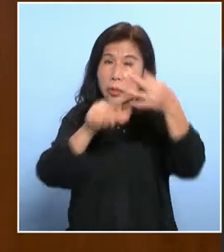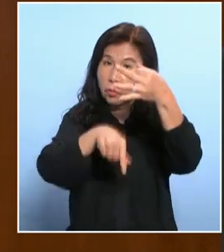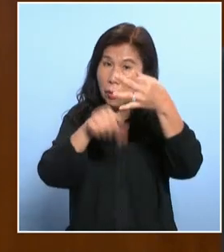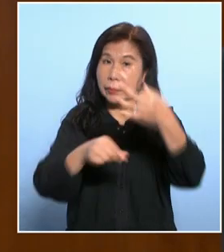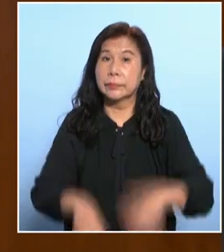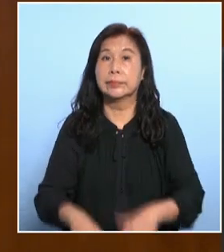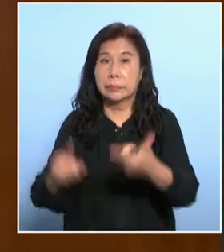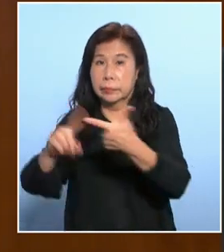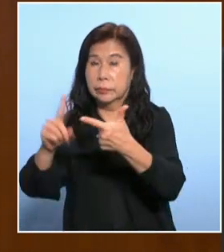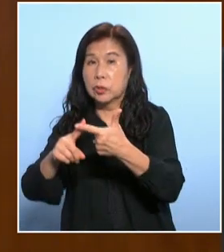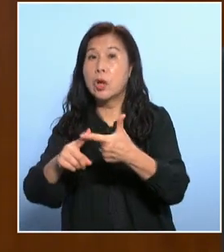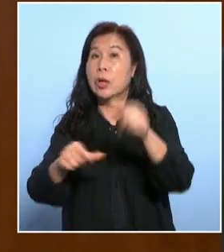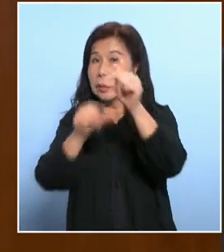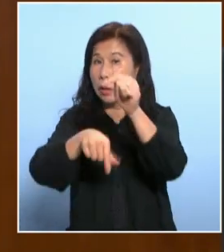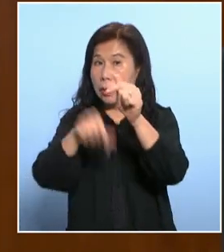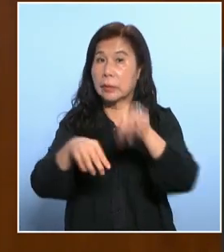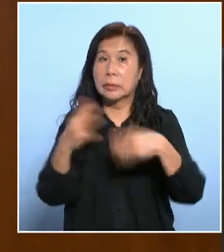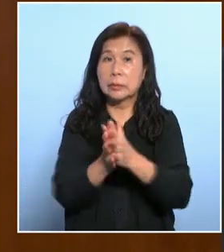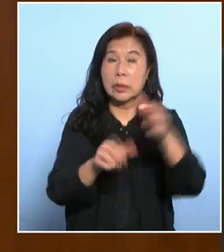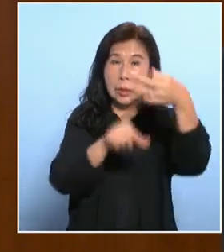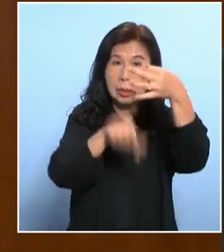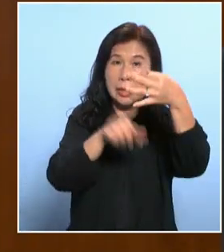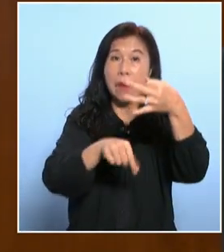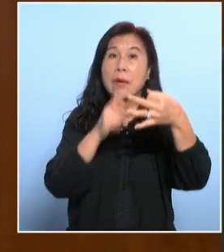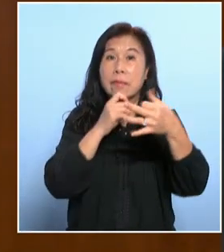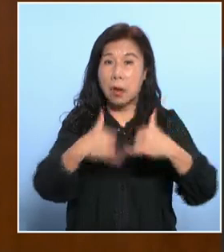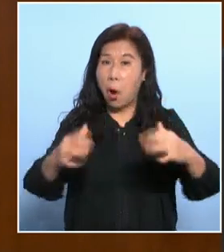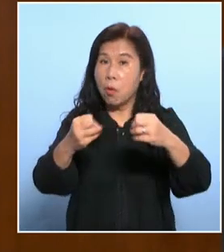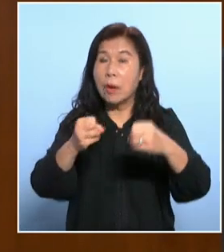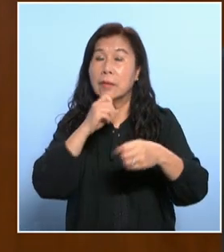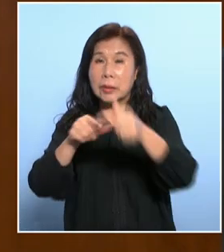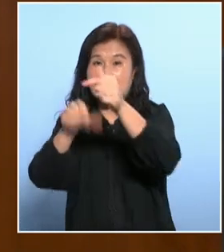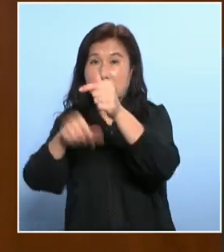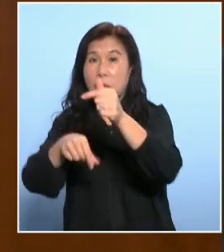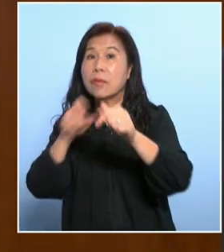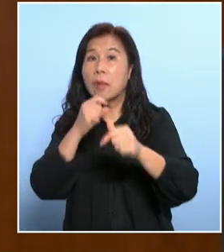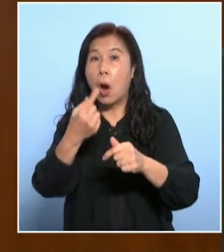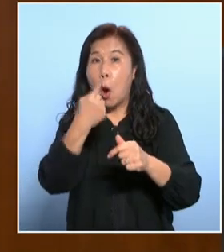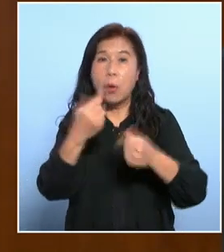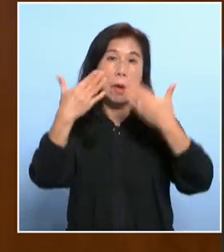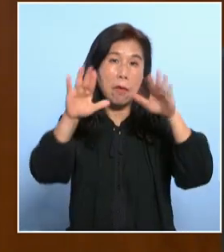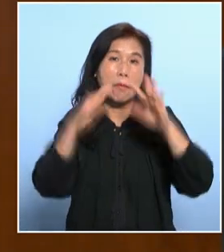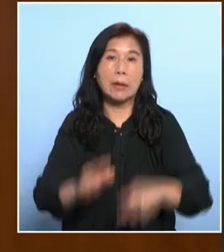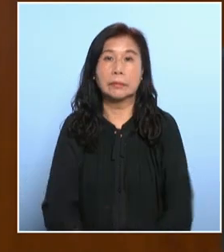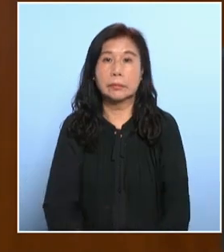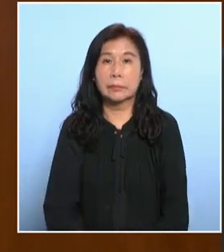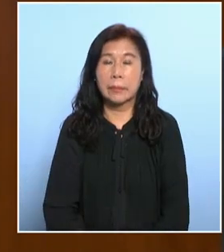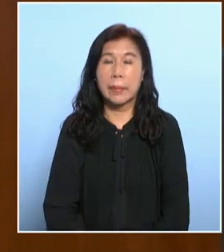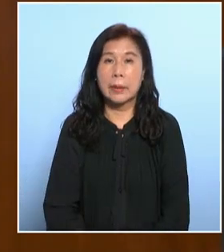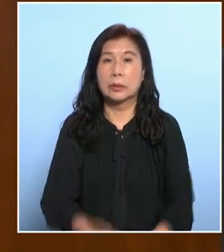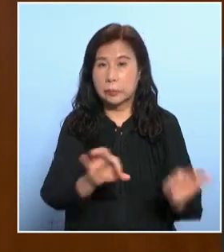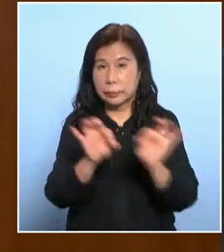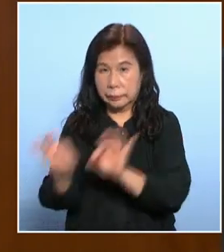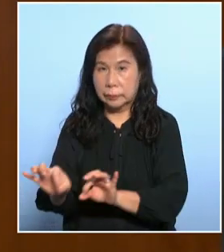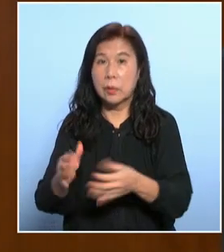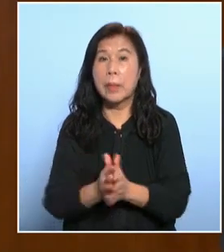There are 2 dates that we should pay attention to in March and October. In March, we have 2 sessions, and in October,